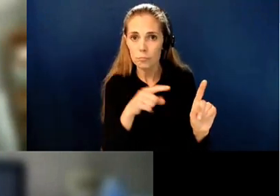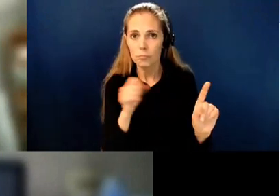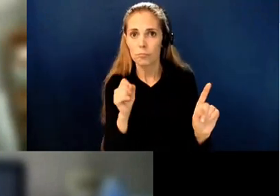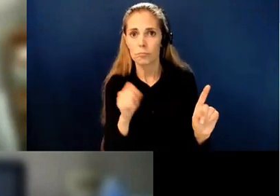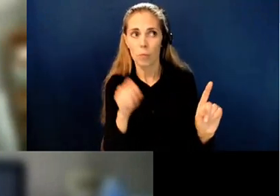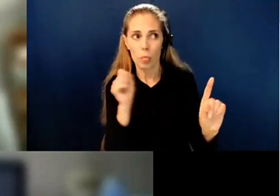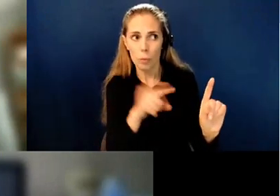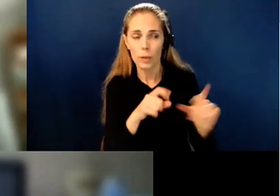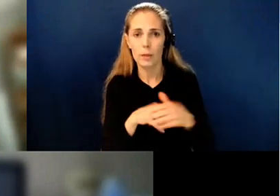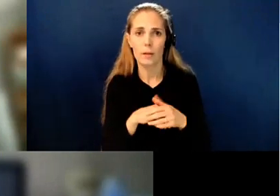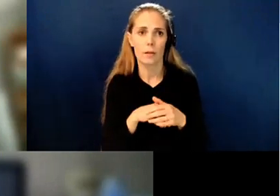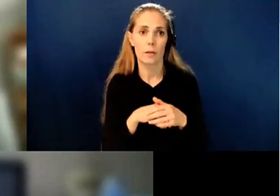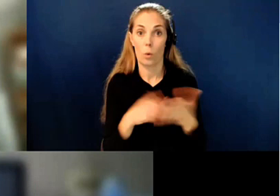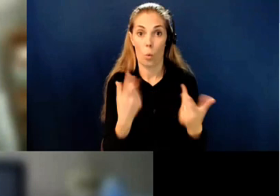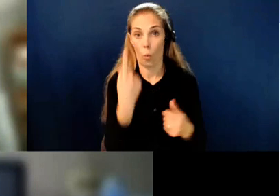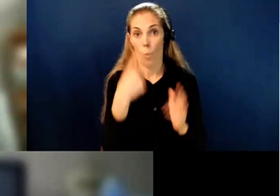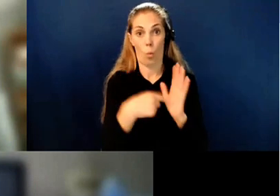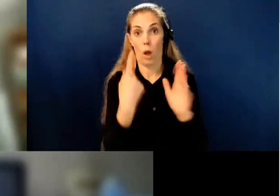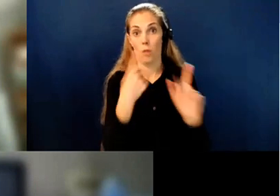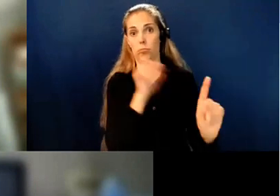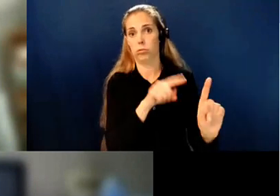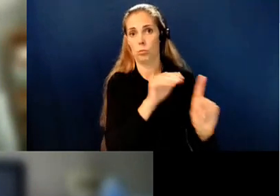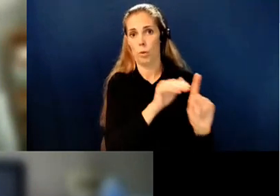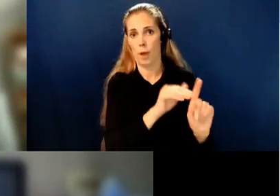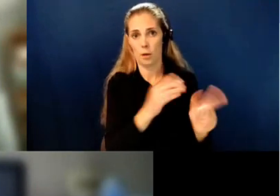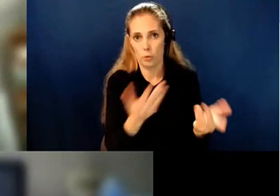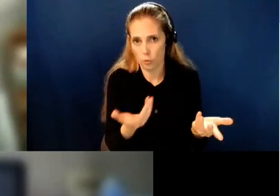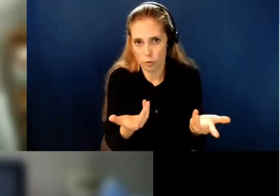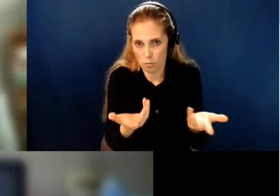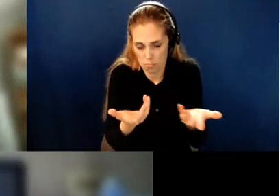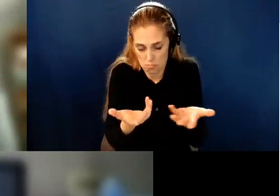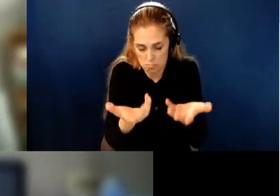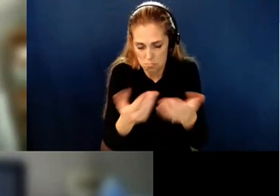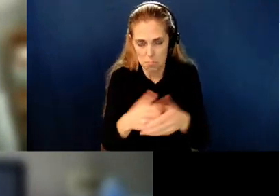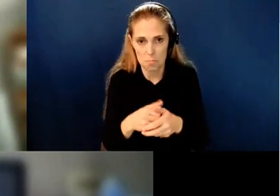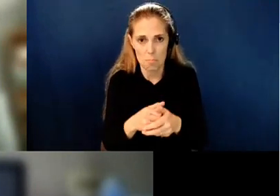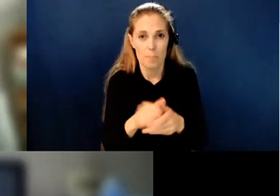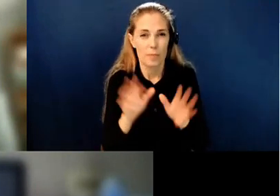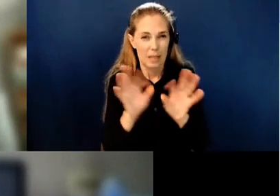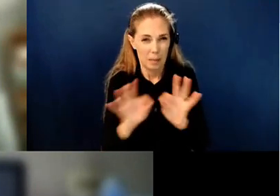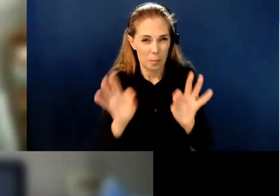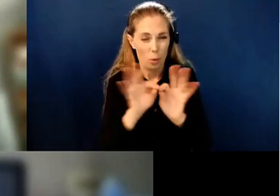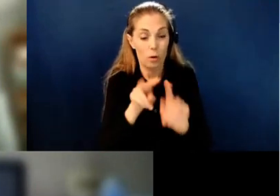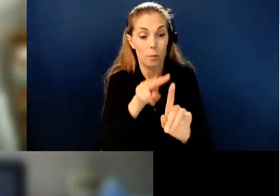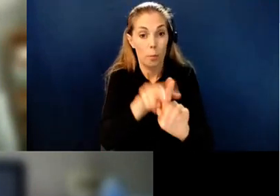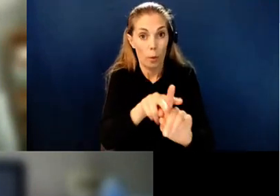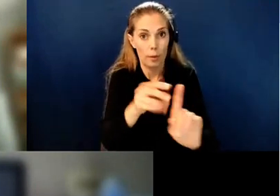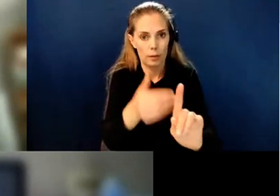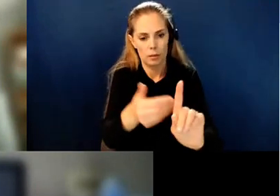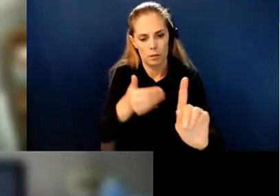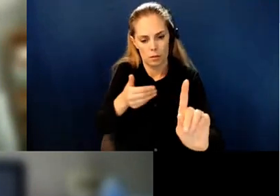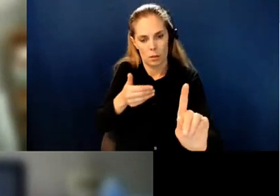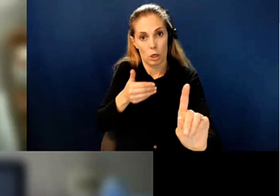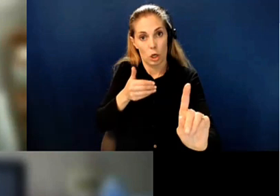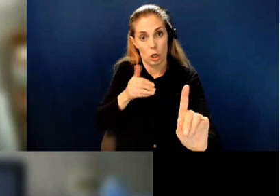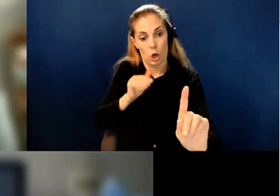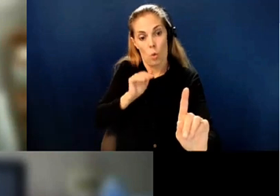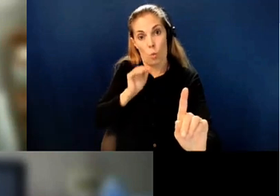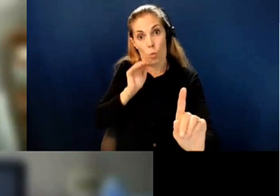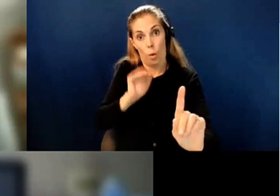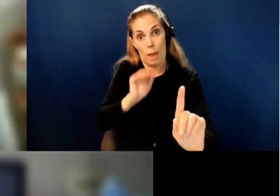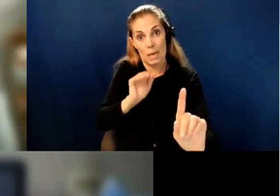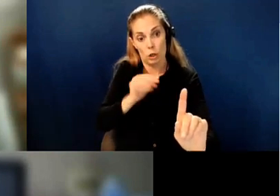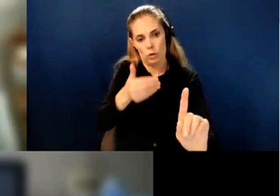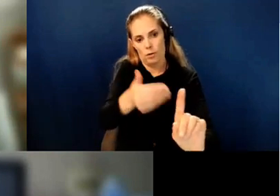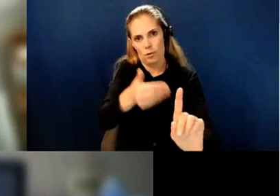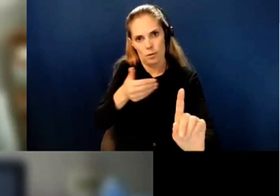ideal thing is that you make sure there's enough time between the appointment and the reminder so that you have